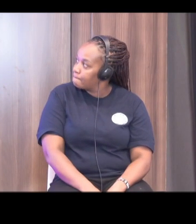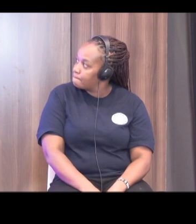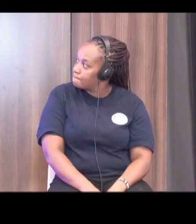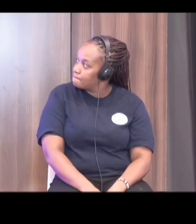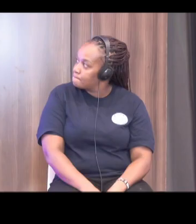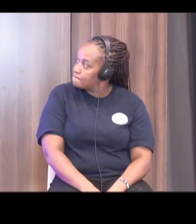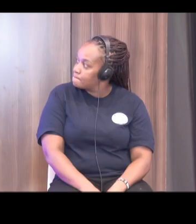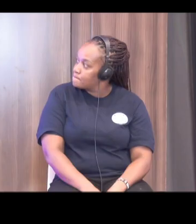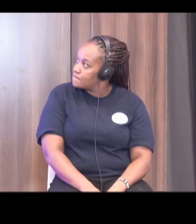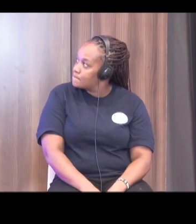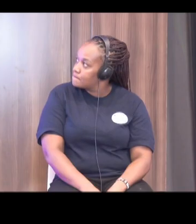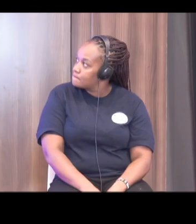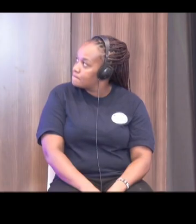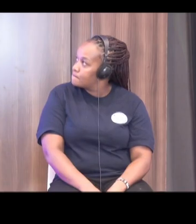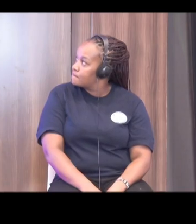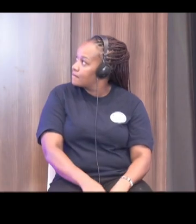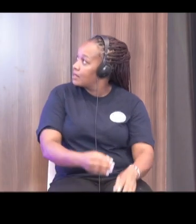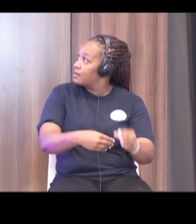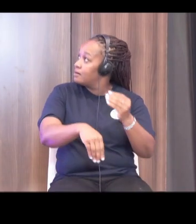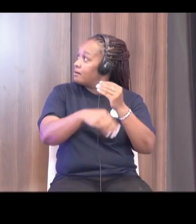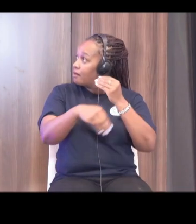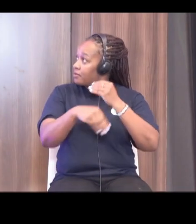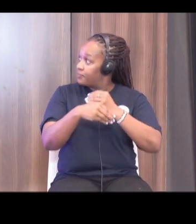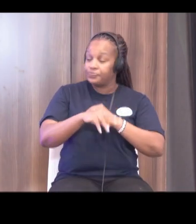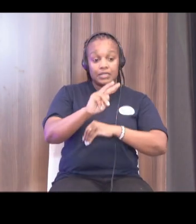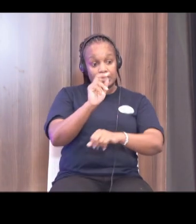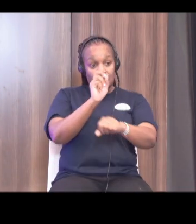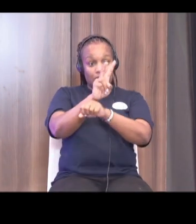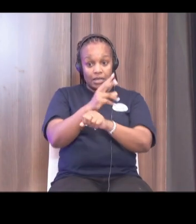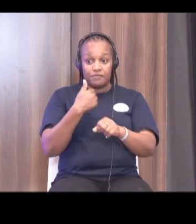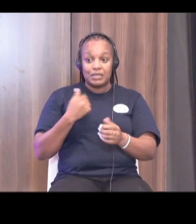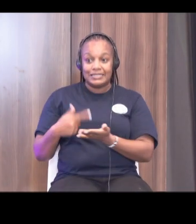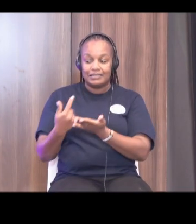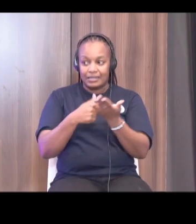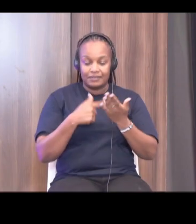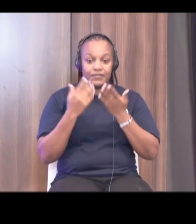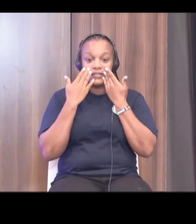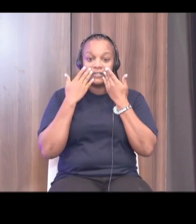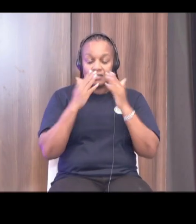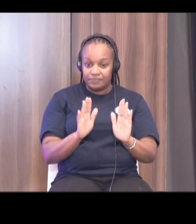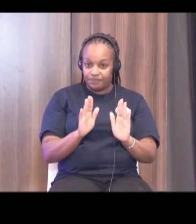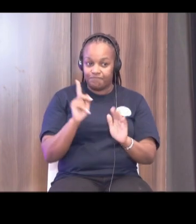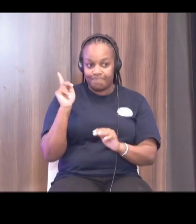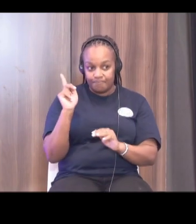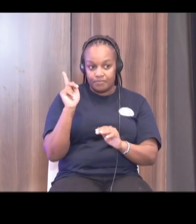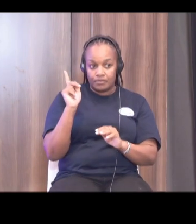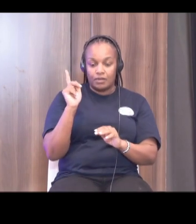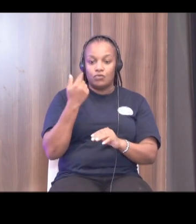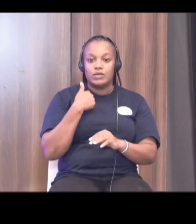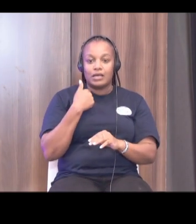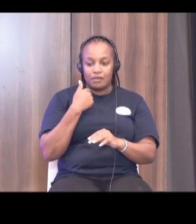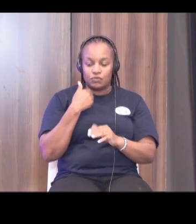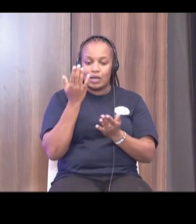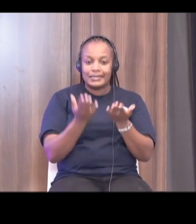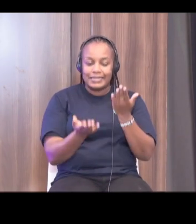In addition, our other secondary immunogenicity endpoints include, as has been discussed, OPA antibody titers. And so we are going to assess